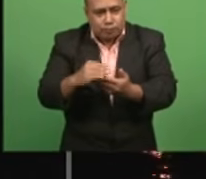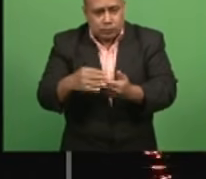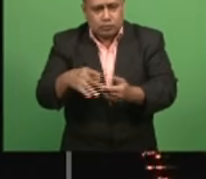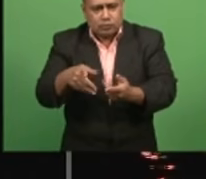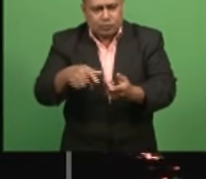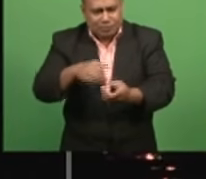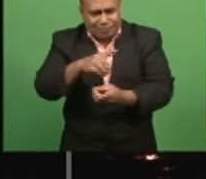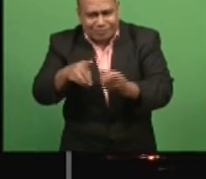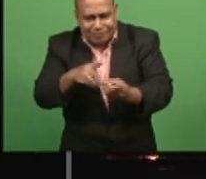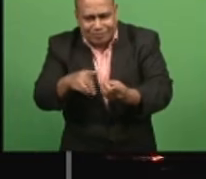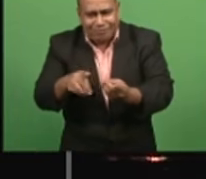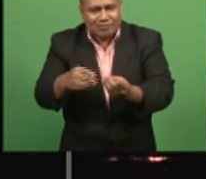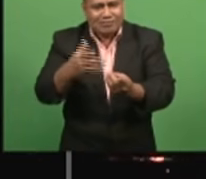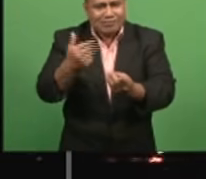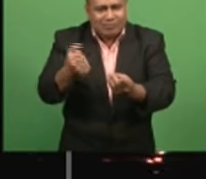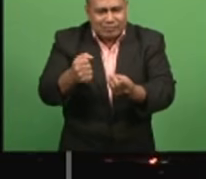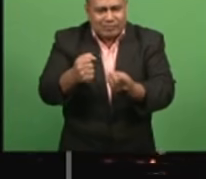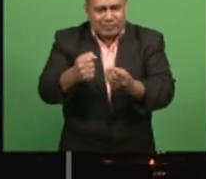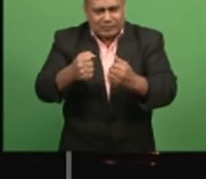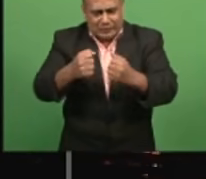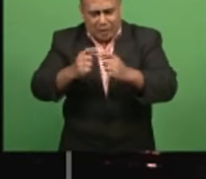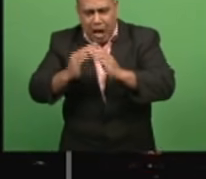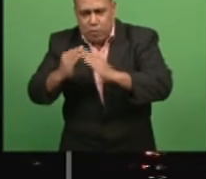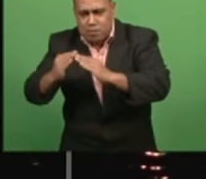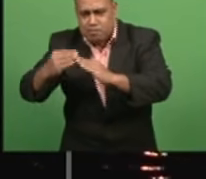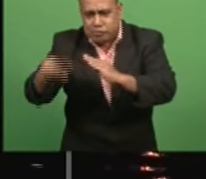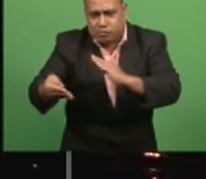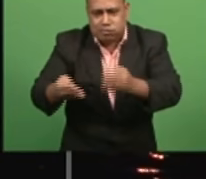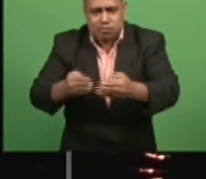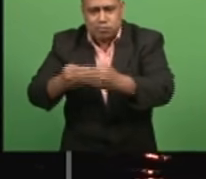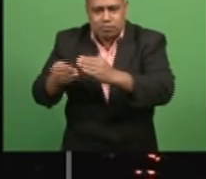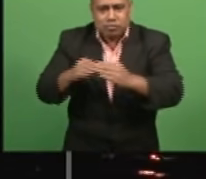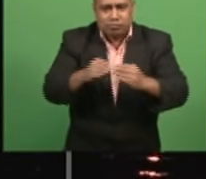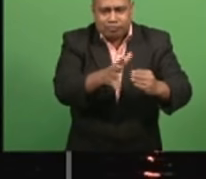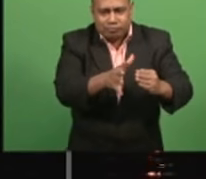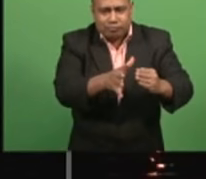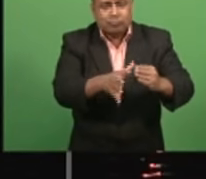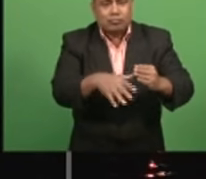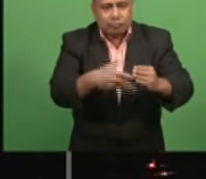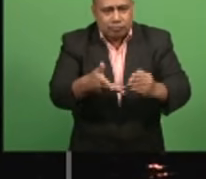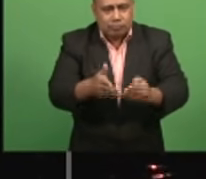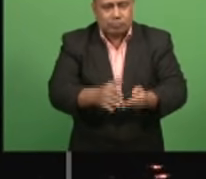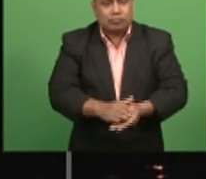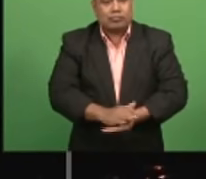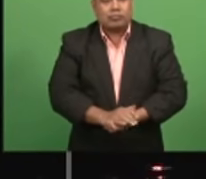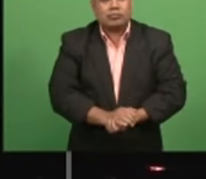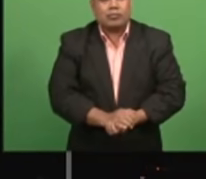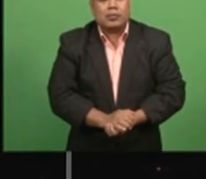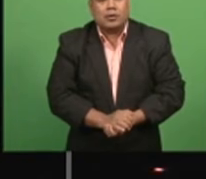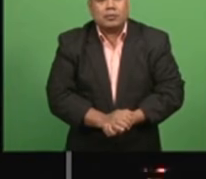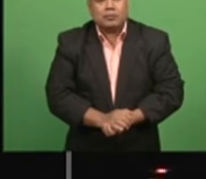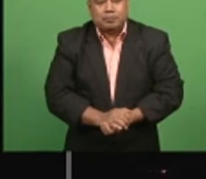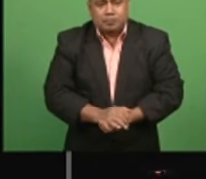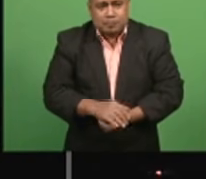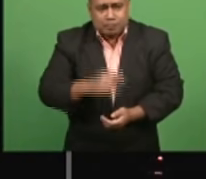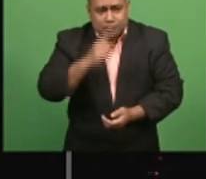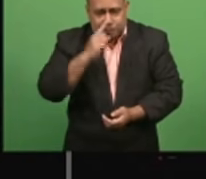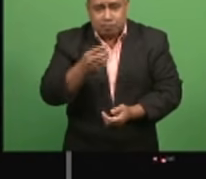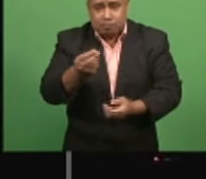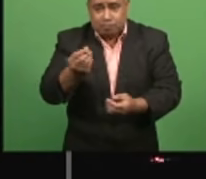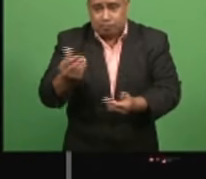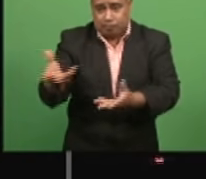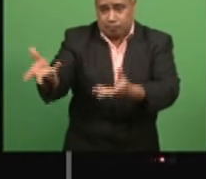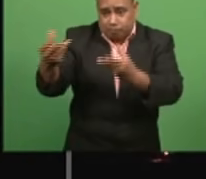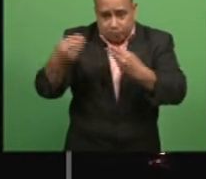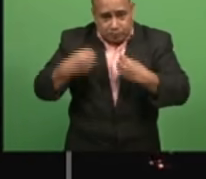for assistance on a one-third, two-thirds basis. Eligible households will receive subsidy on the cost of government-procured